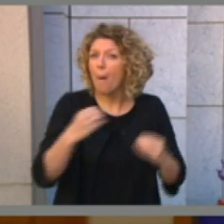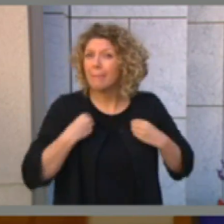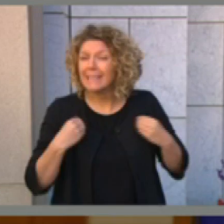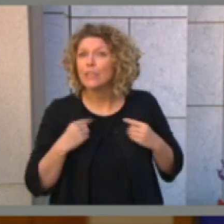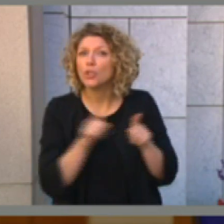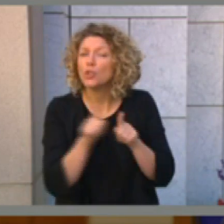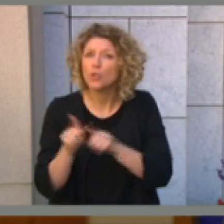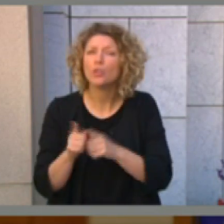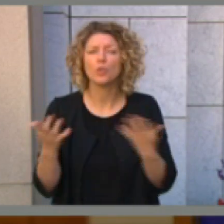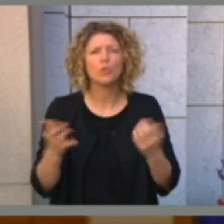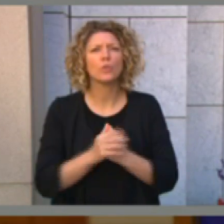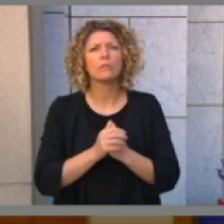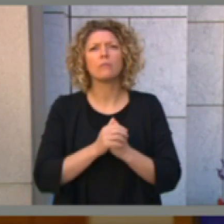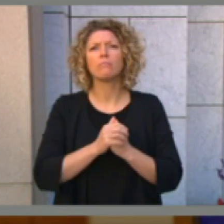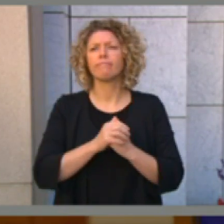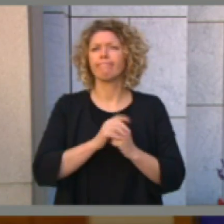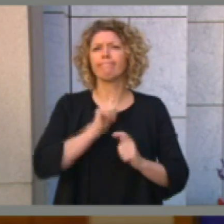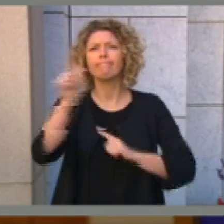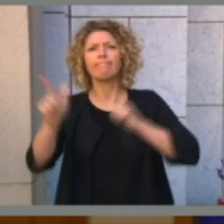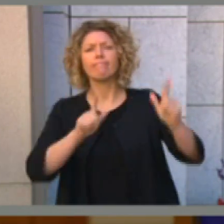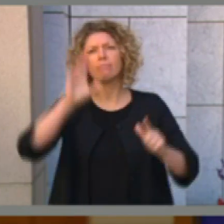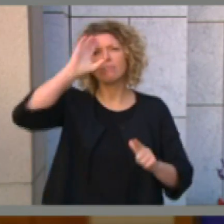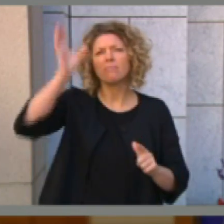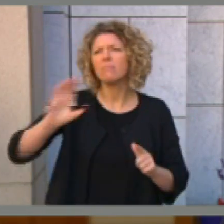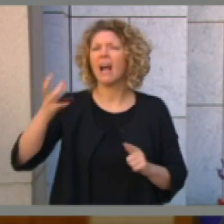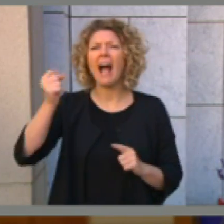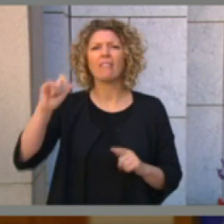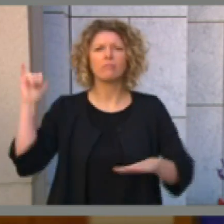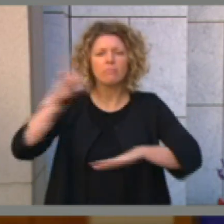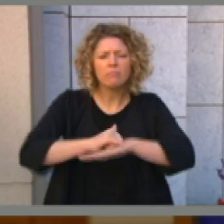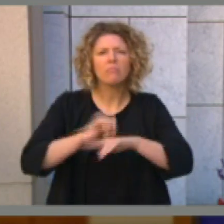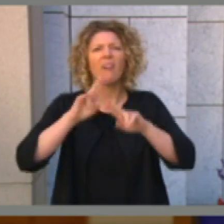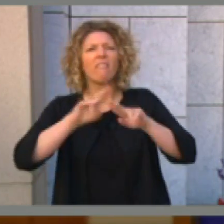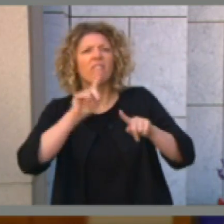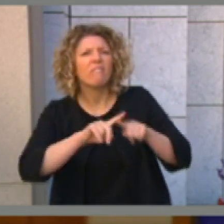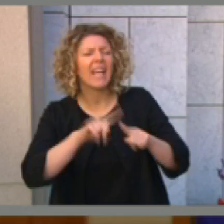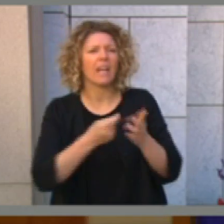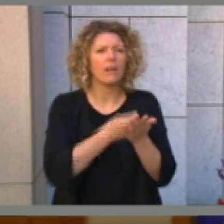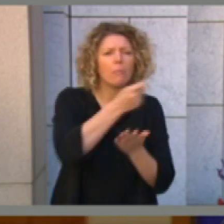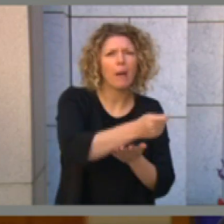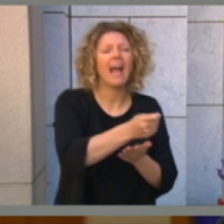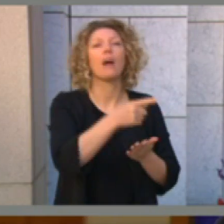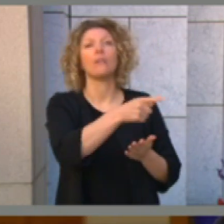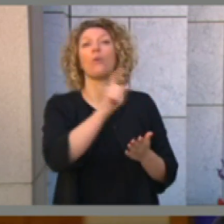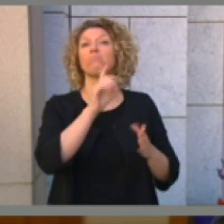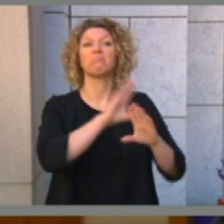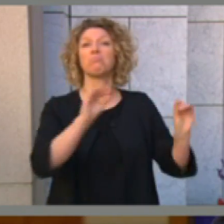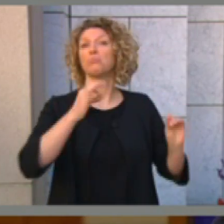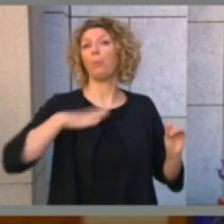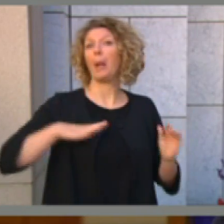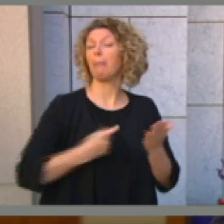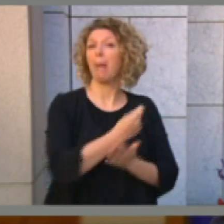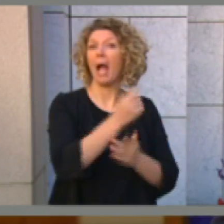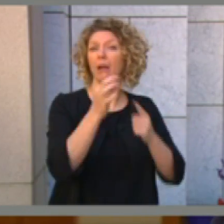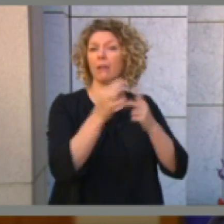this. So things like regional security fees in regional airports on those regional airlines, they are being waived as well. They